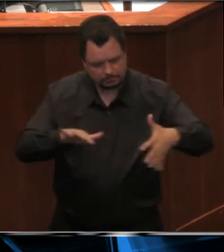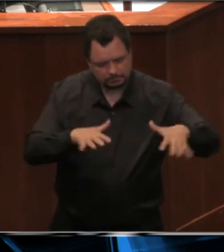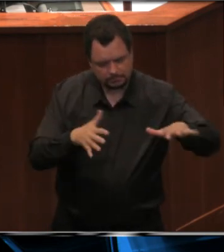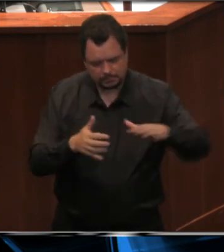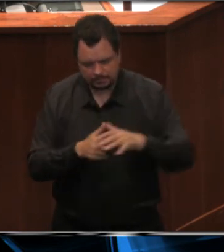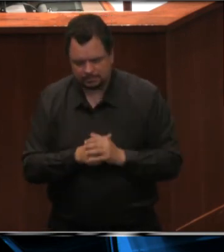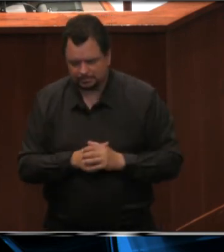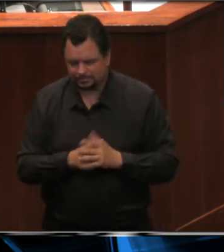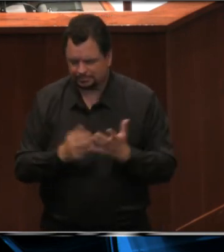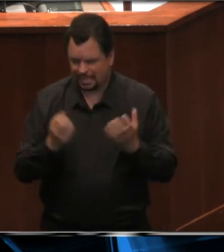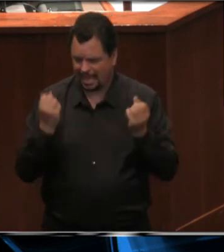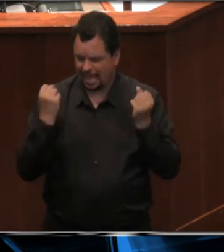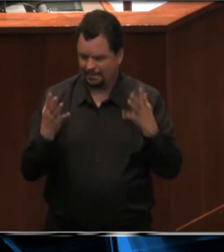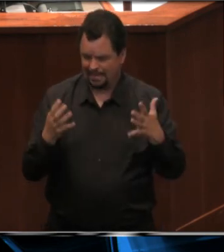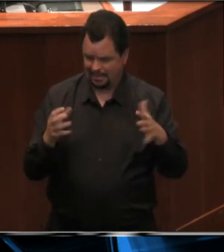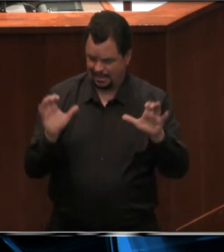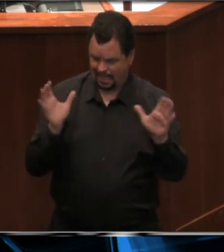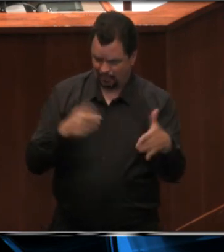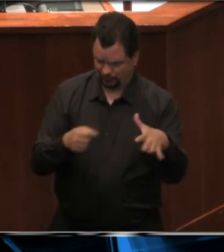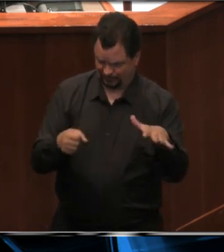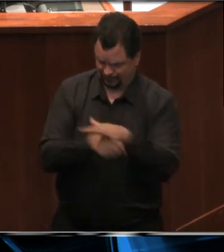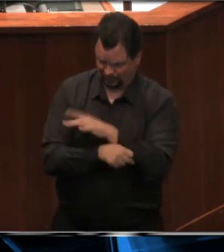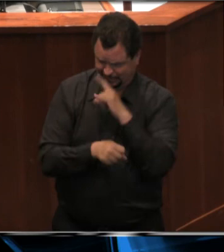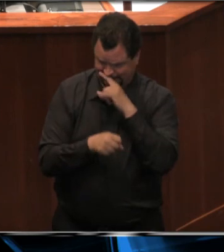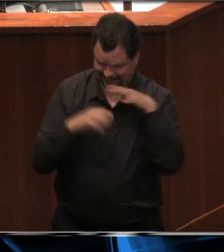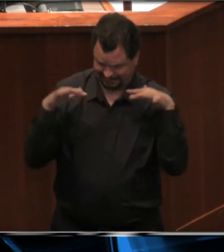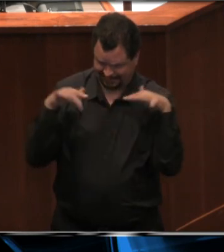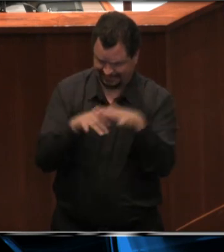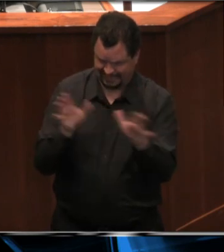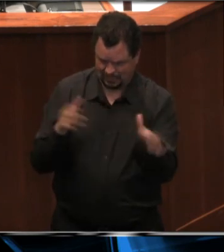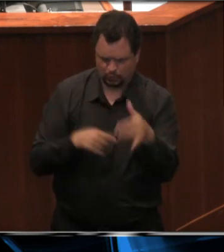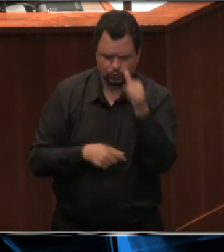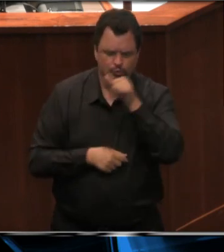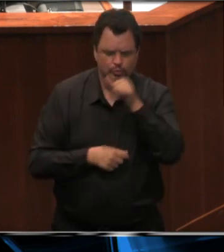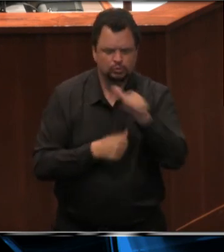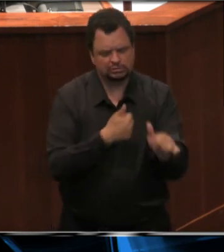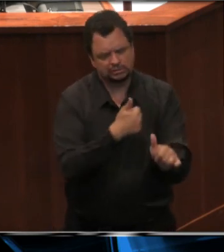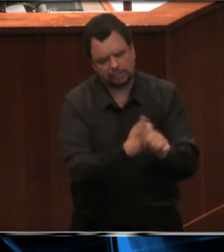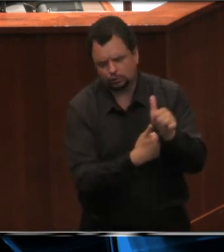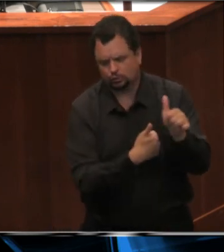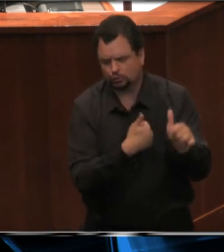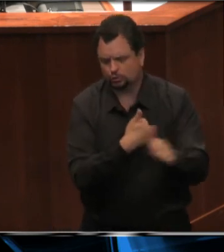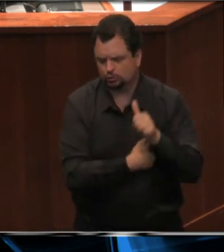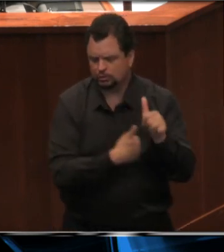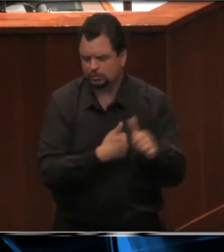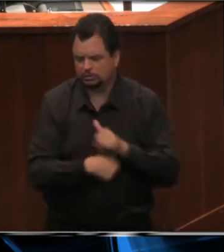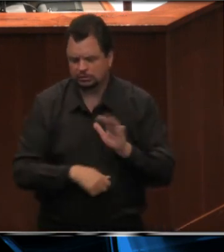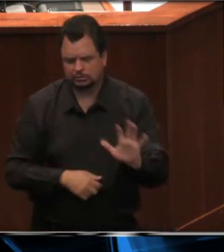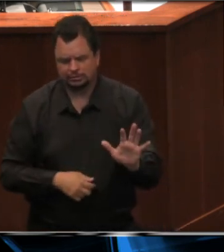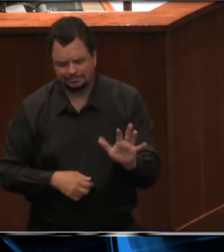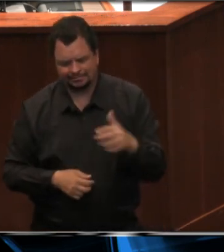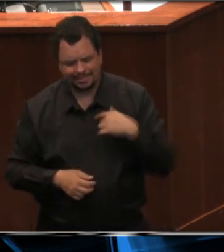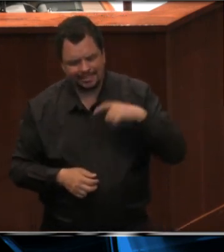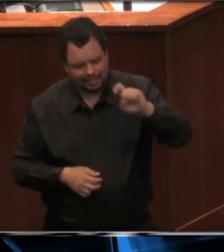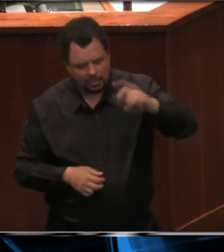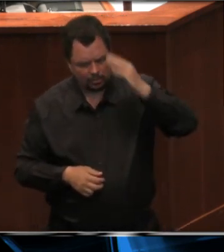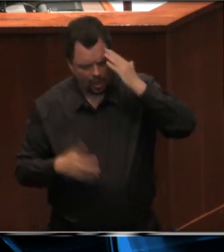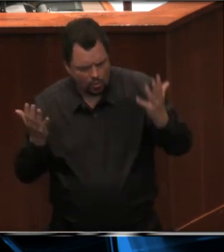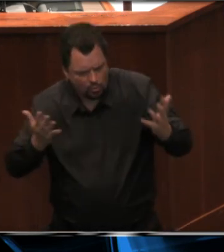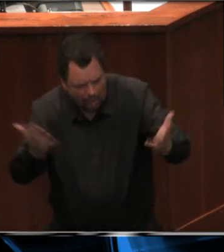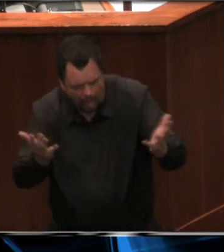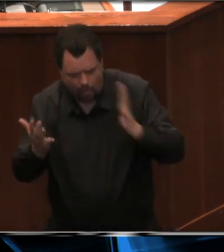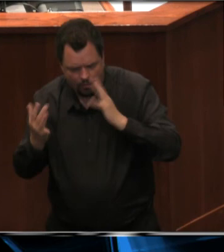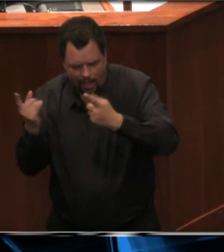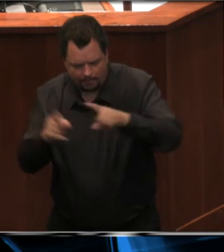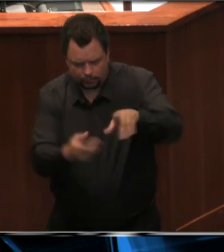in this situation. And we need to know what is happening in our school and district regarding COVID. We need something sort of like a COVID dashboard